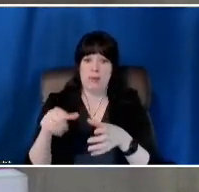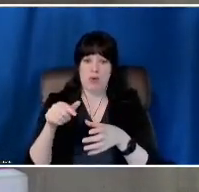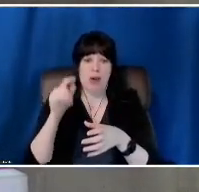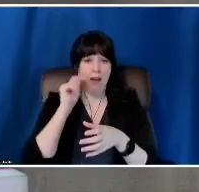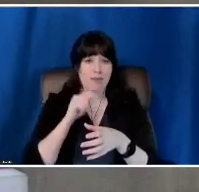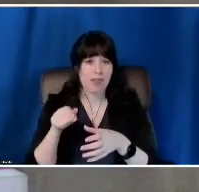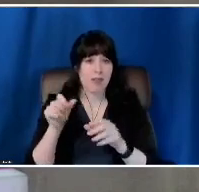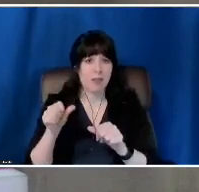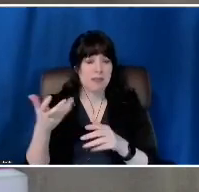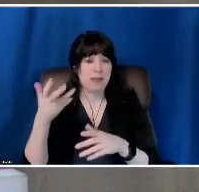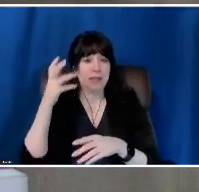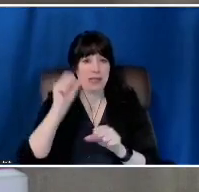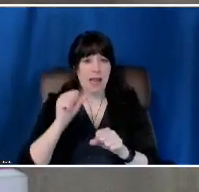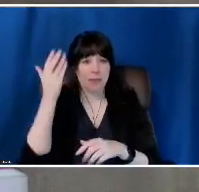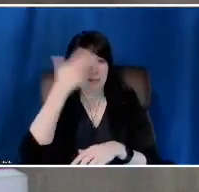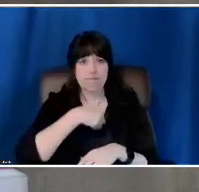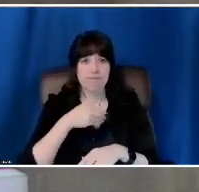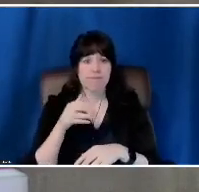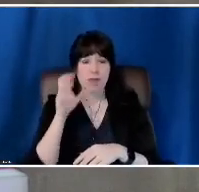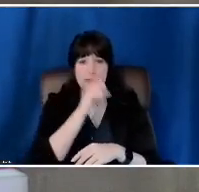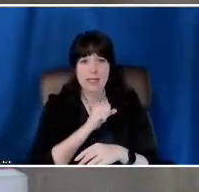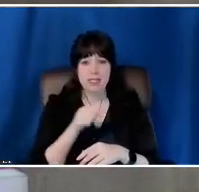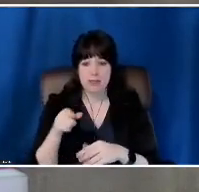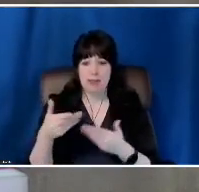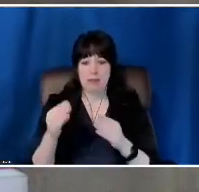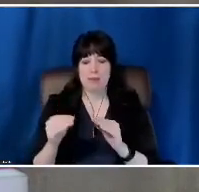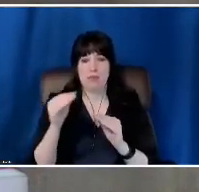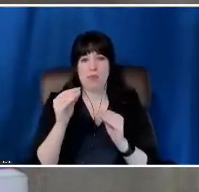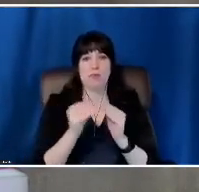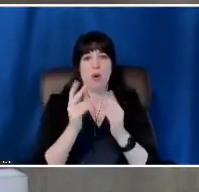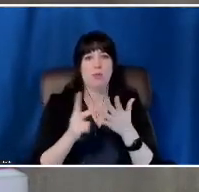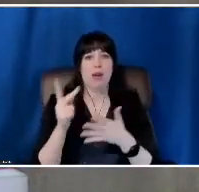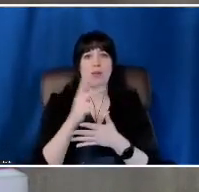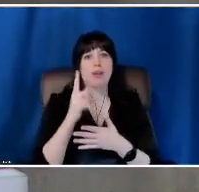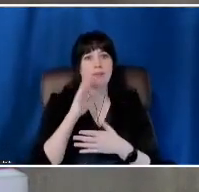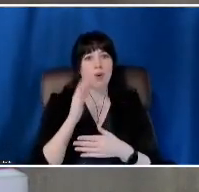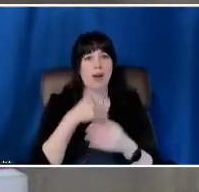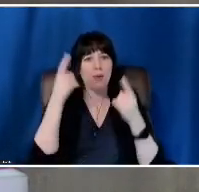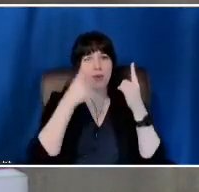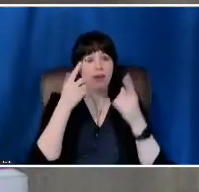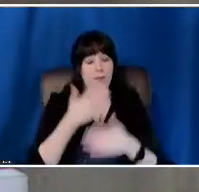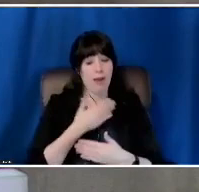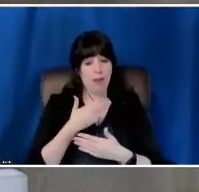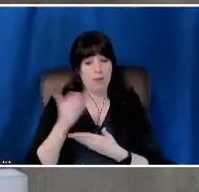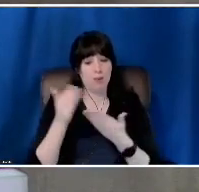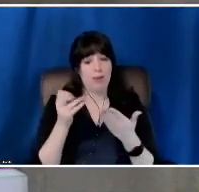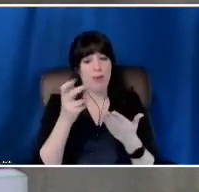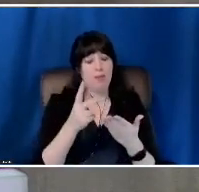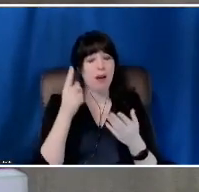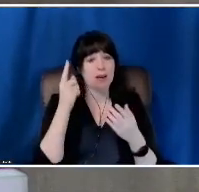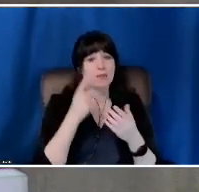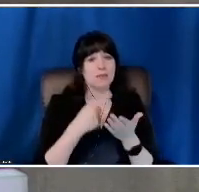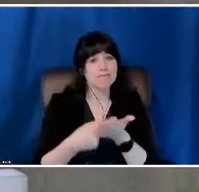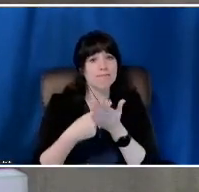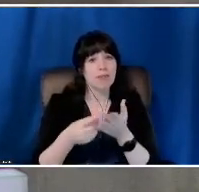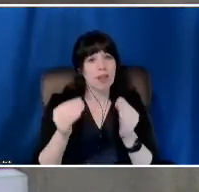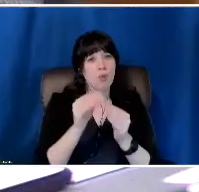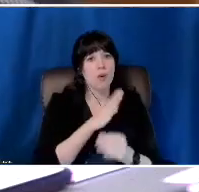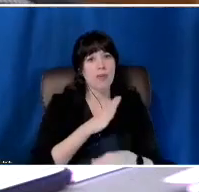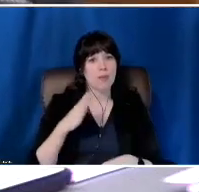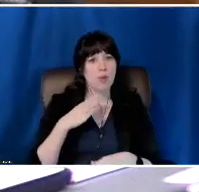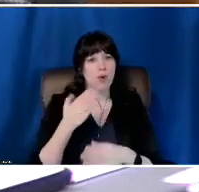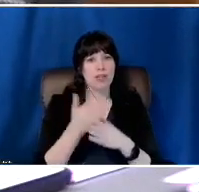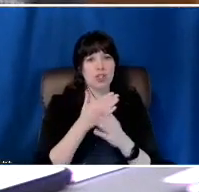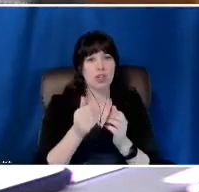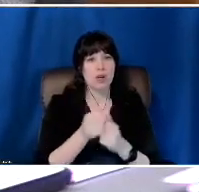can be missed in some of that, and that should be maybe more of a priority for our thinking. So happy to take that back and really ponder that more with the board and share that with staff. But I